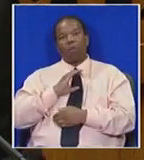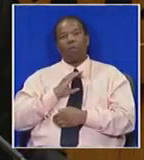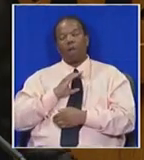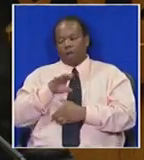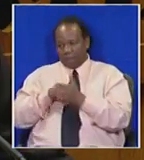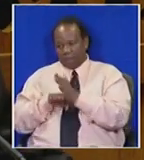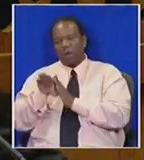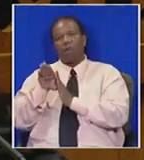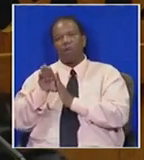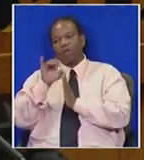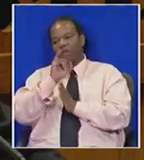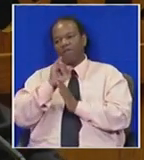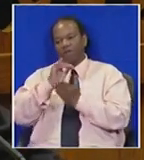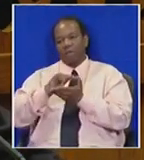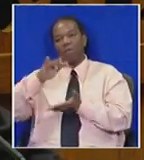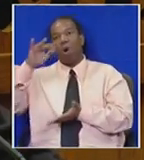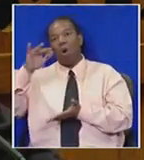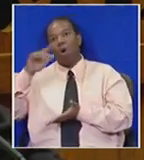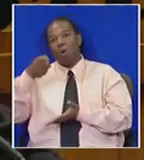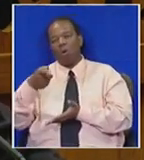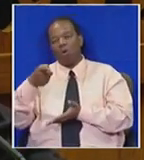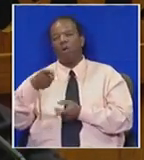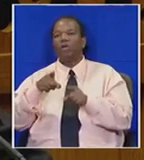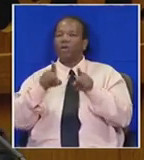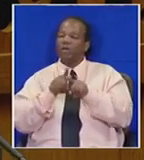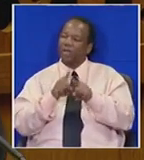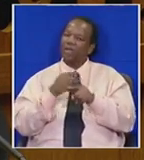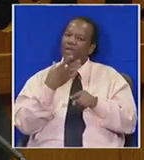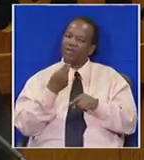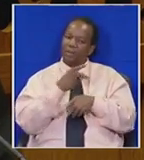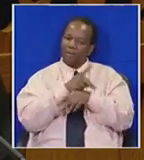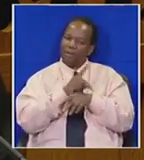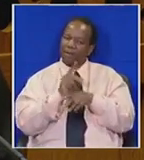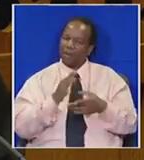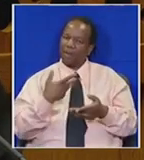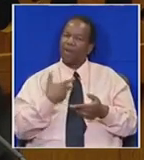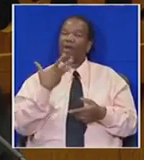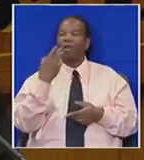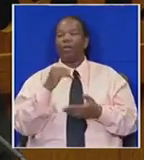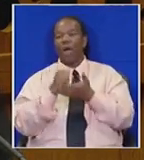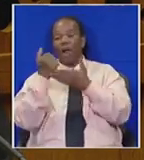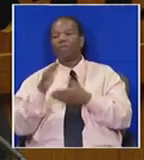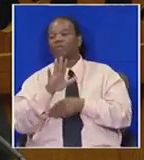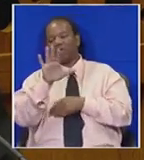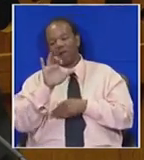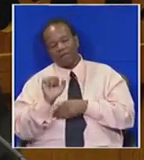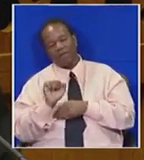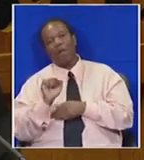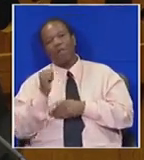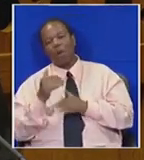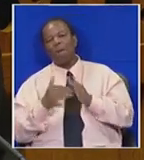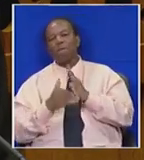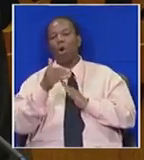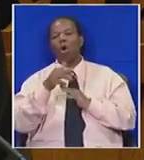investment. They're an essential part of our growth plan and will also help South Africa's sovereign rating so that we move from sub-investment